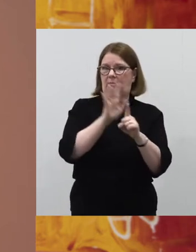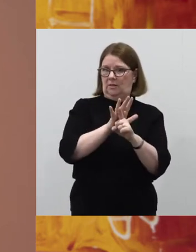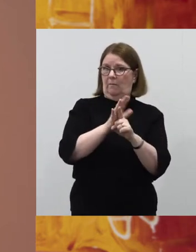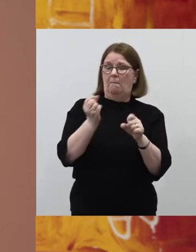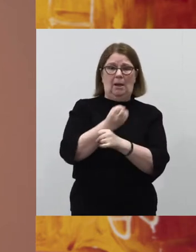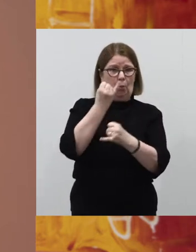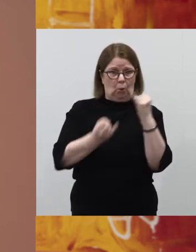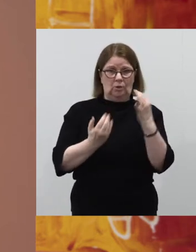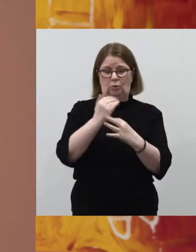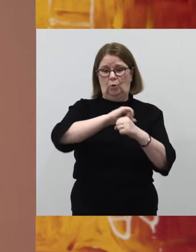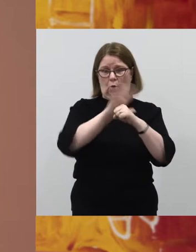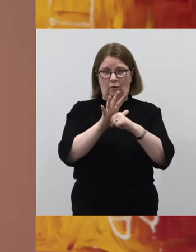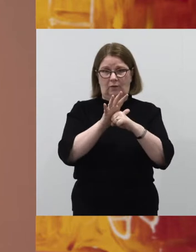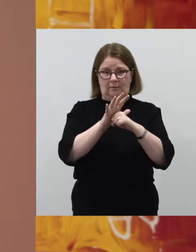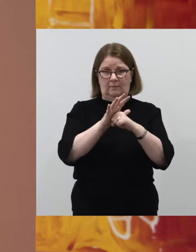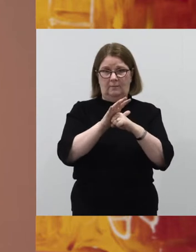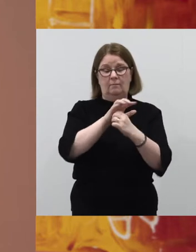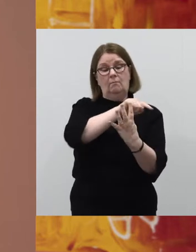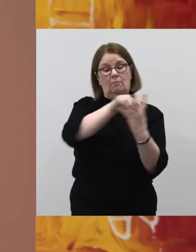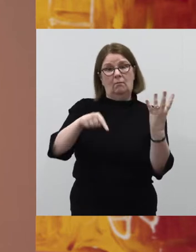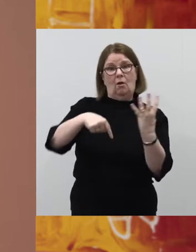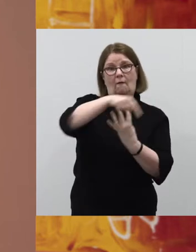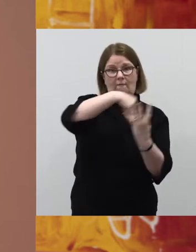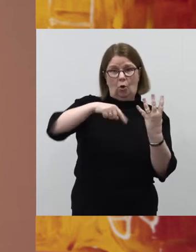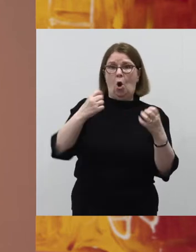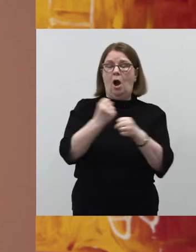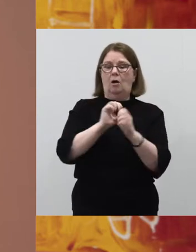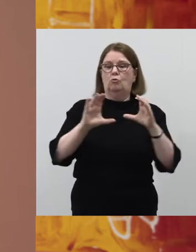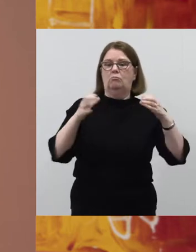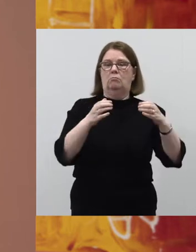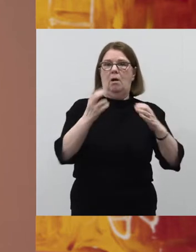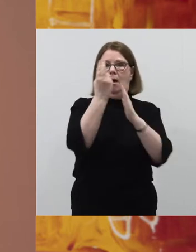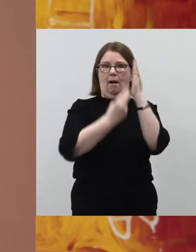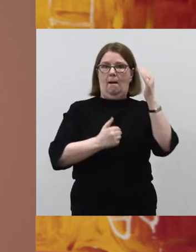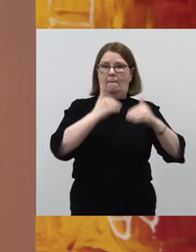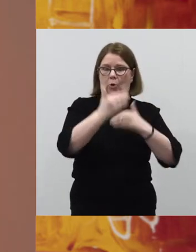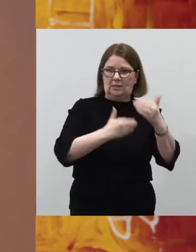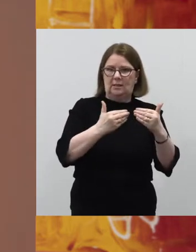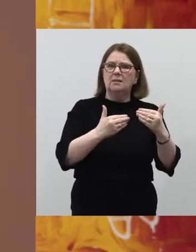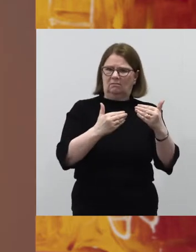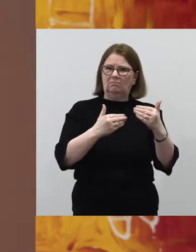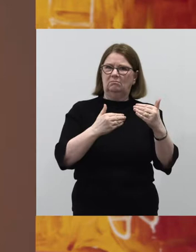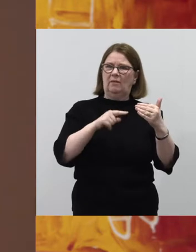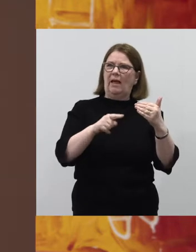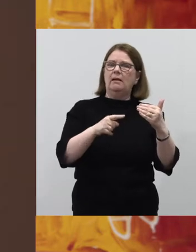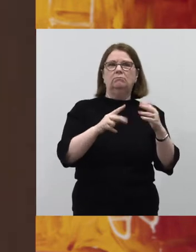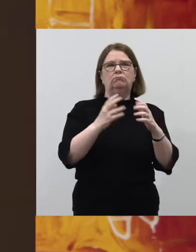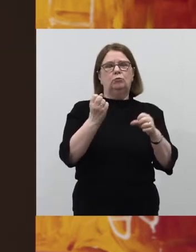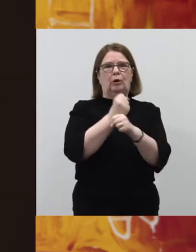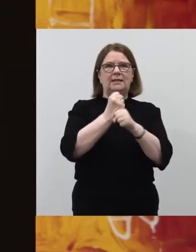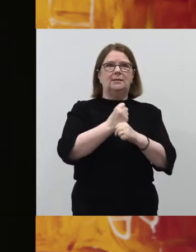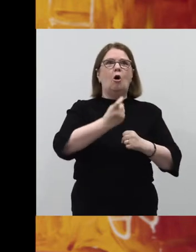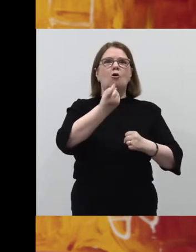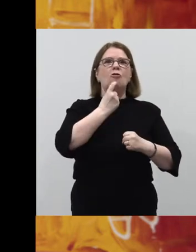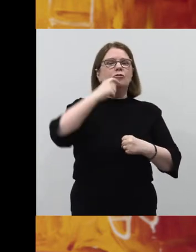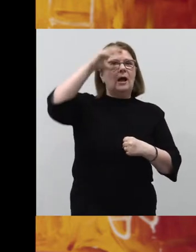legacy and impact of anthropocentric behaviour. Like Goya, when confronting